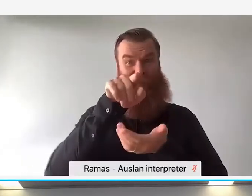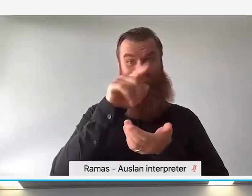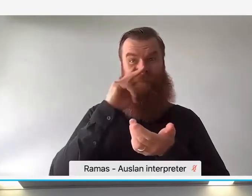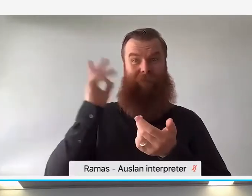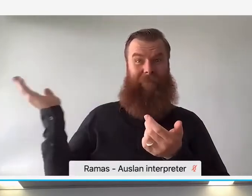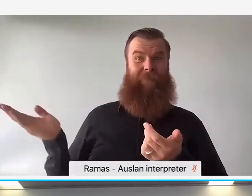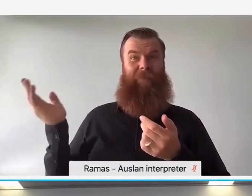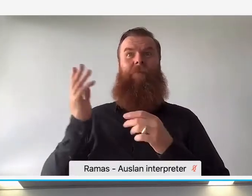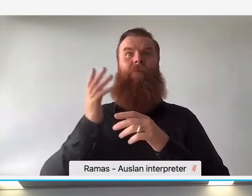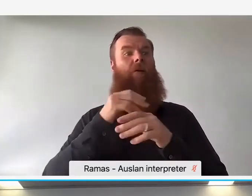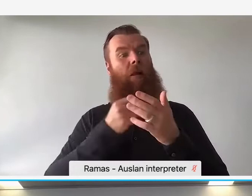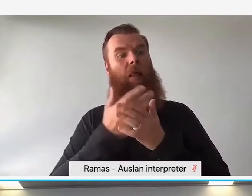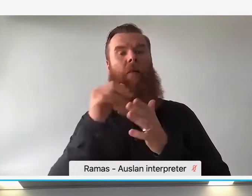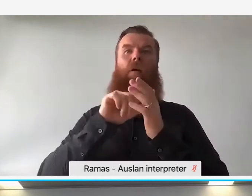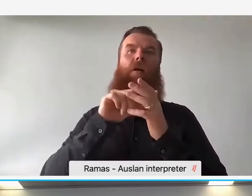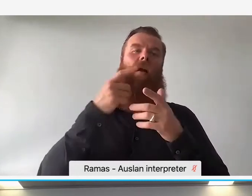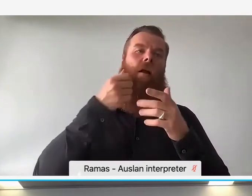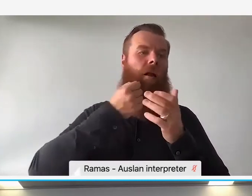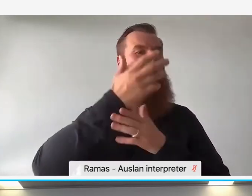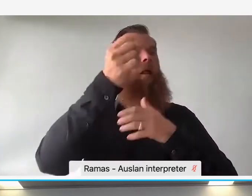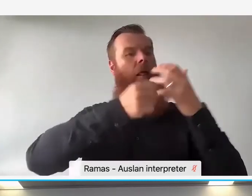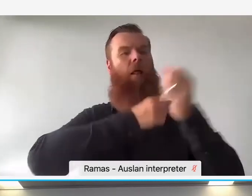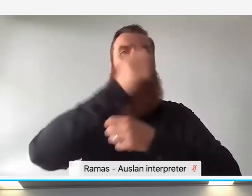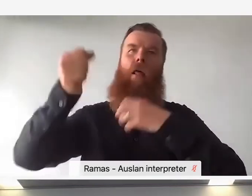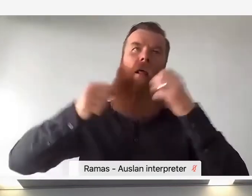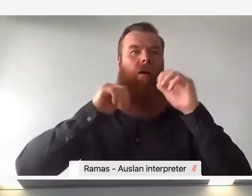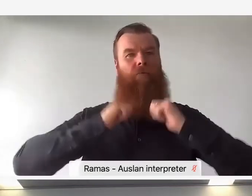time inducting and training as many new staff.